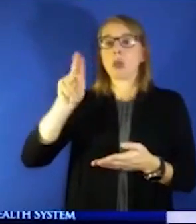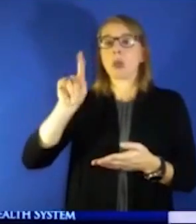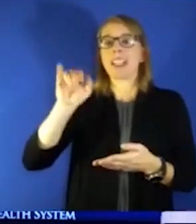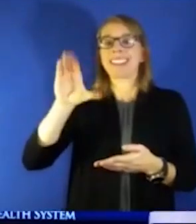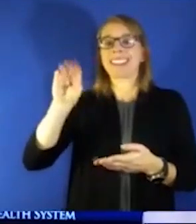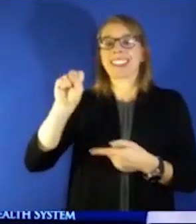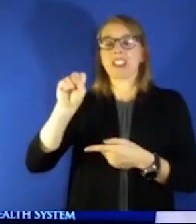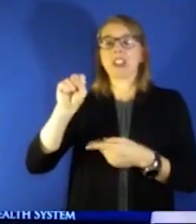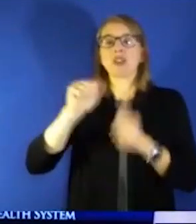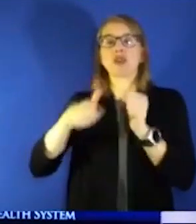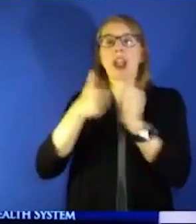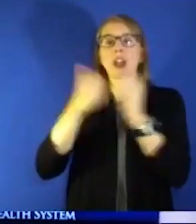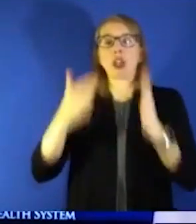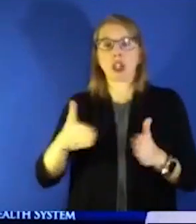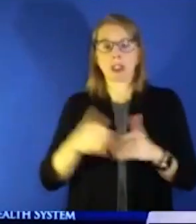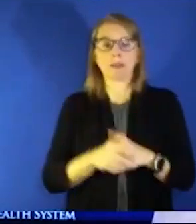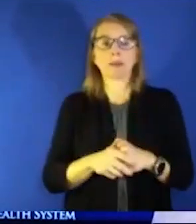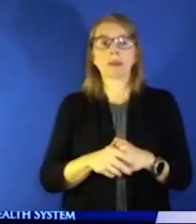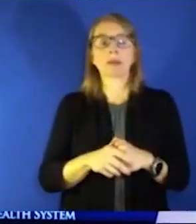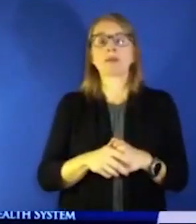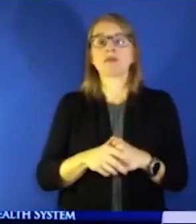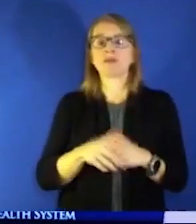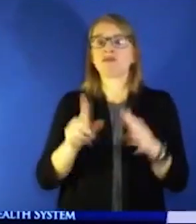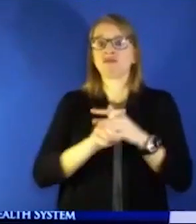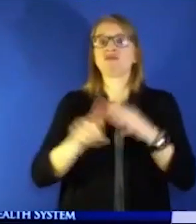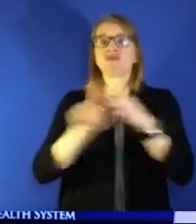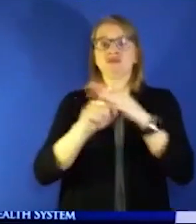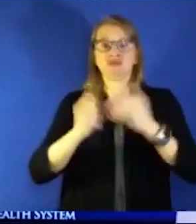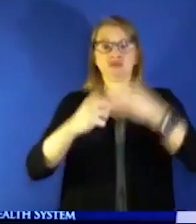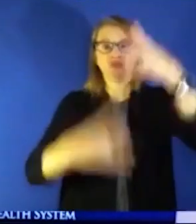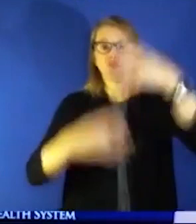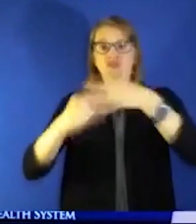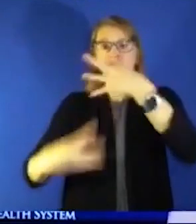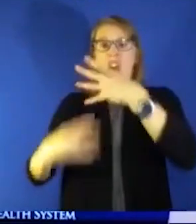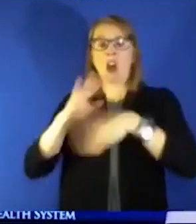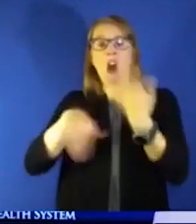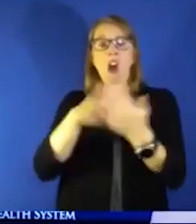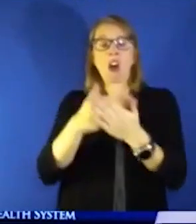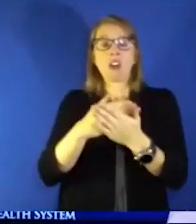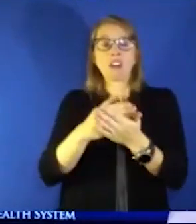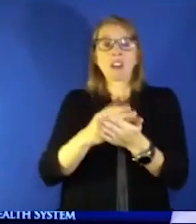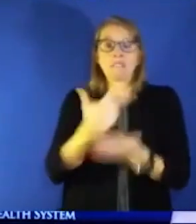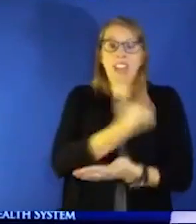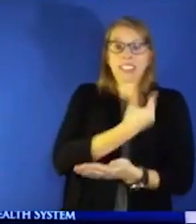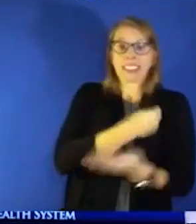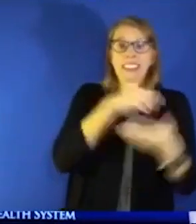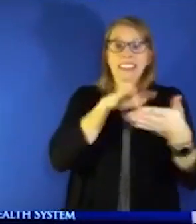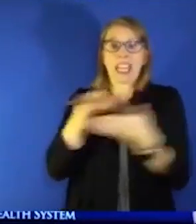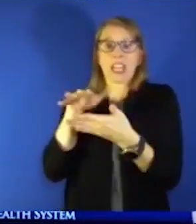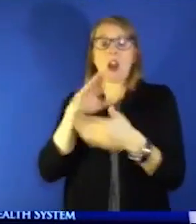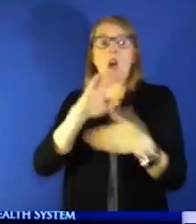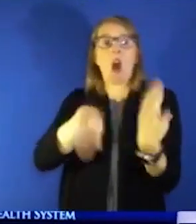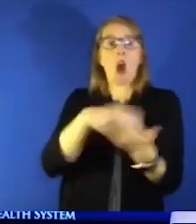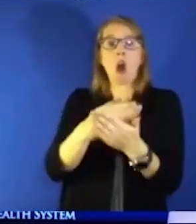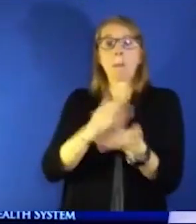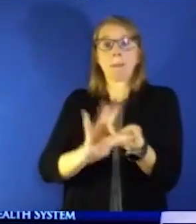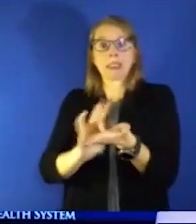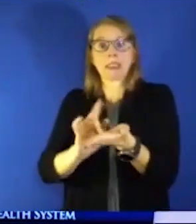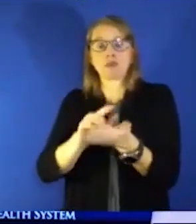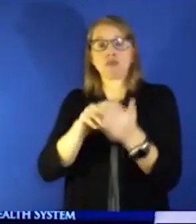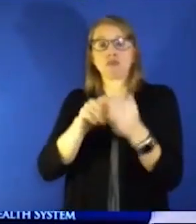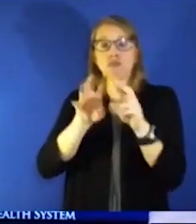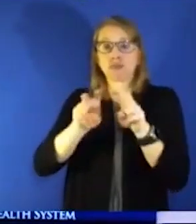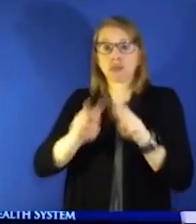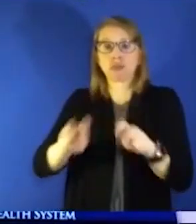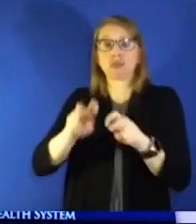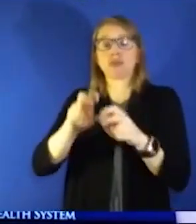search for those things will come up, and all of the vaccines that are being looked at and studied are there, all of the therapeutics that are being looked at and studied are there,